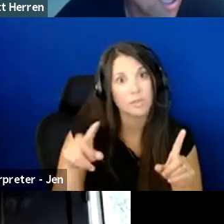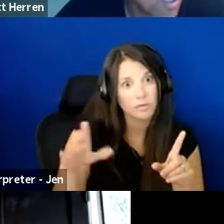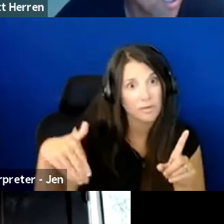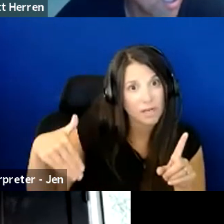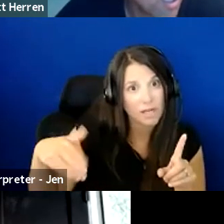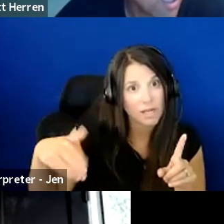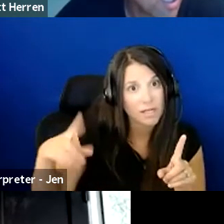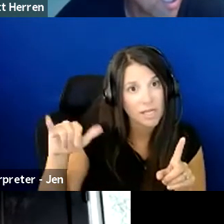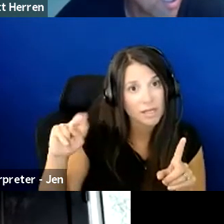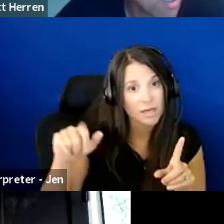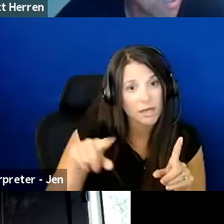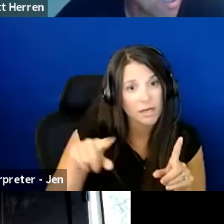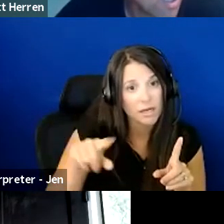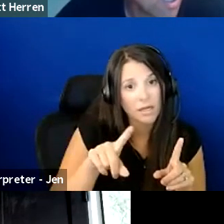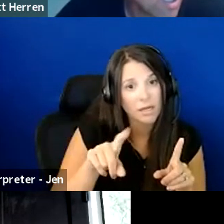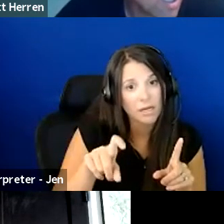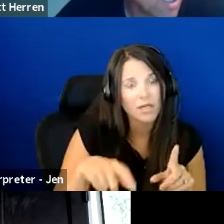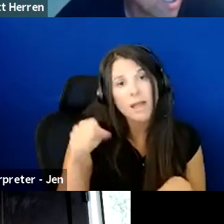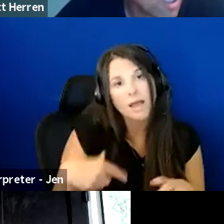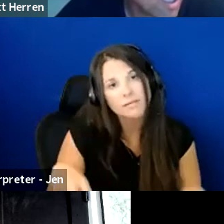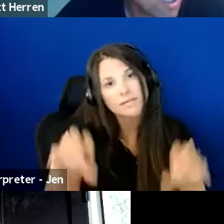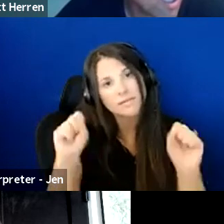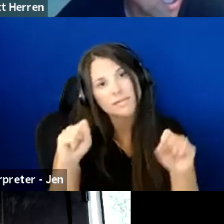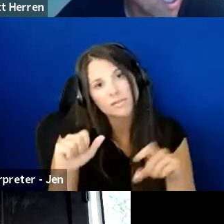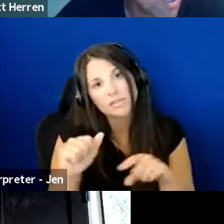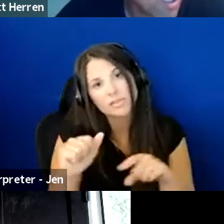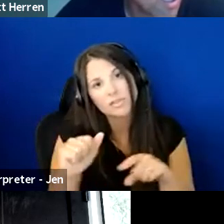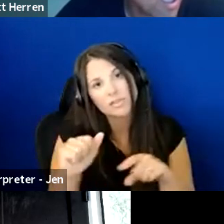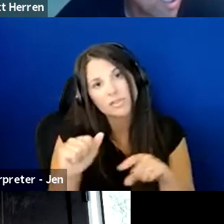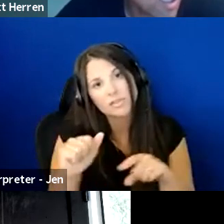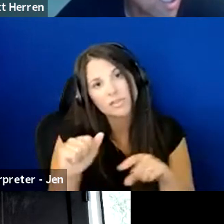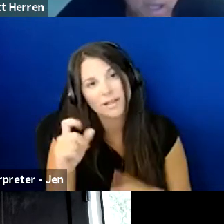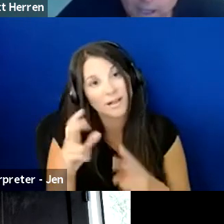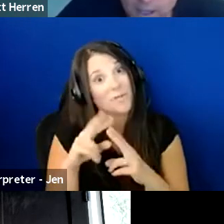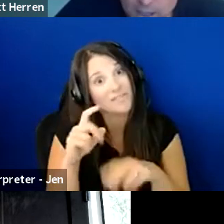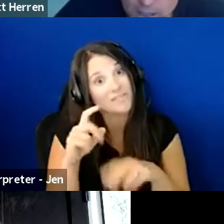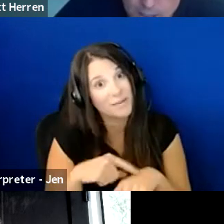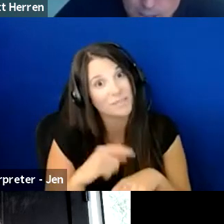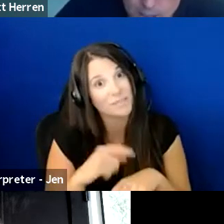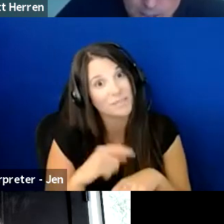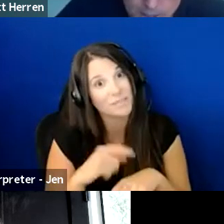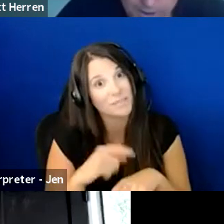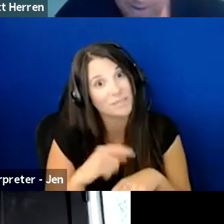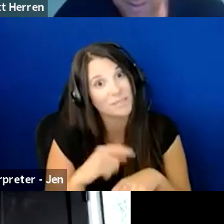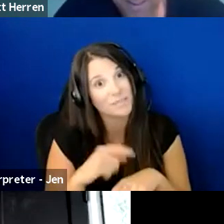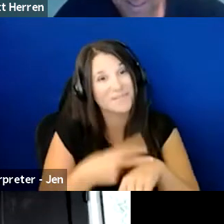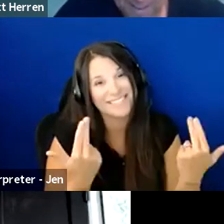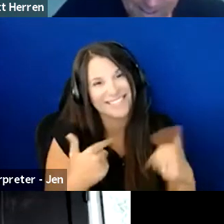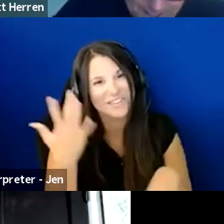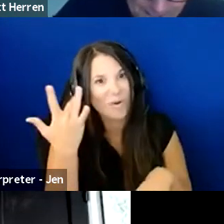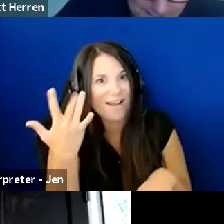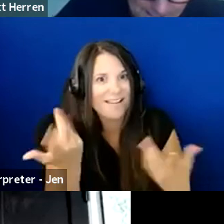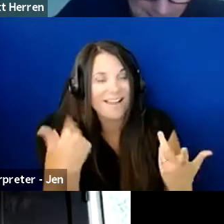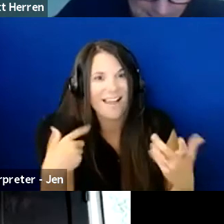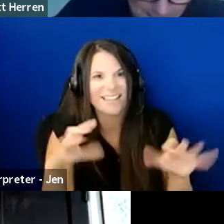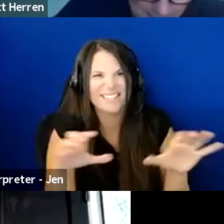Diana? Yeah, I've taken the training a couple times. I actually did it twice. Just because I did it